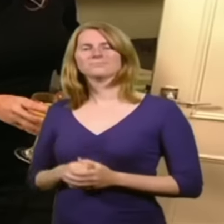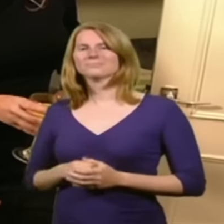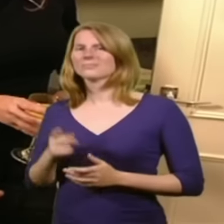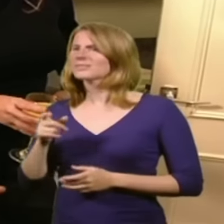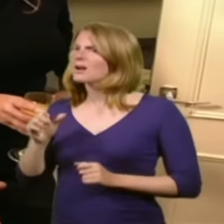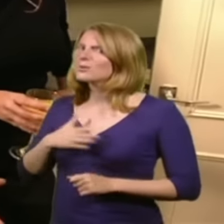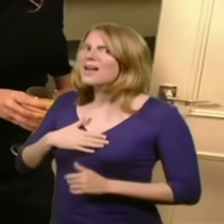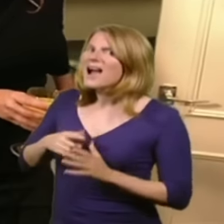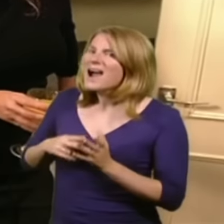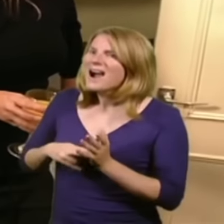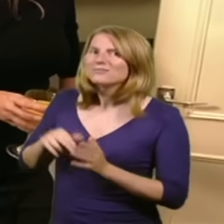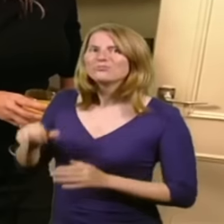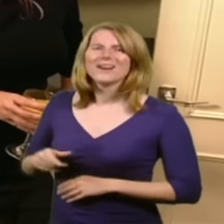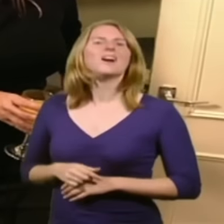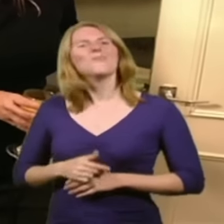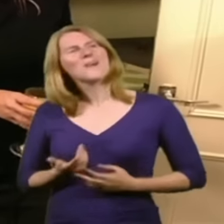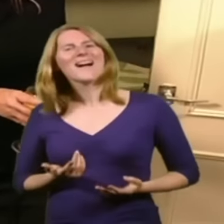Anne. I know. Well, I believe... I'm a convert.